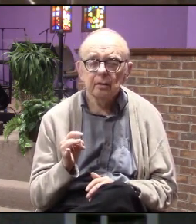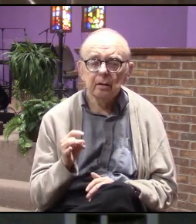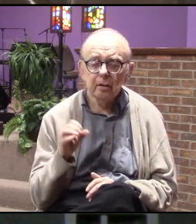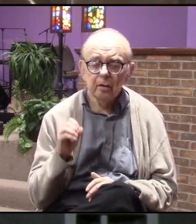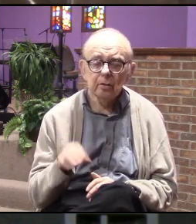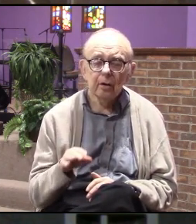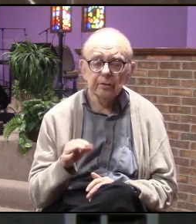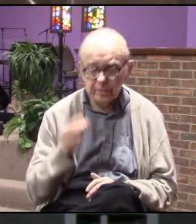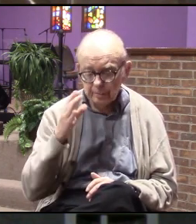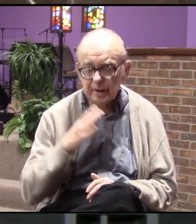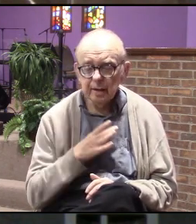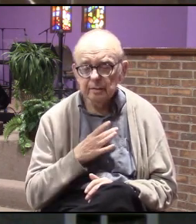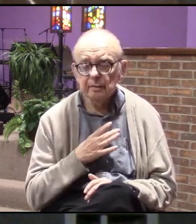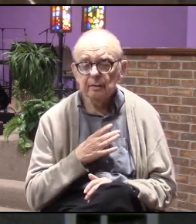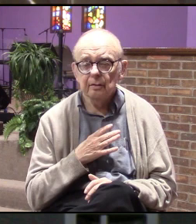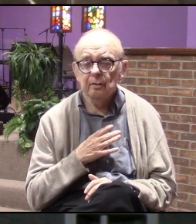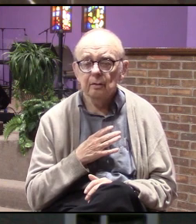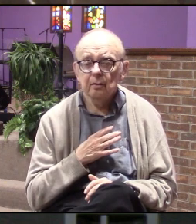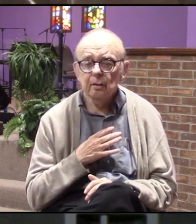Lost him.